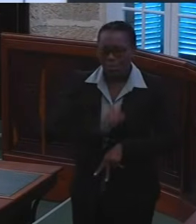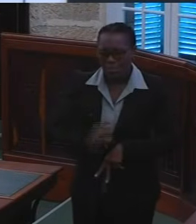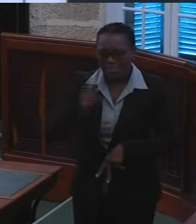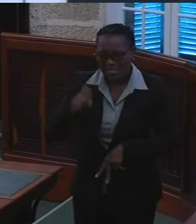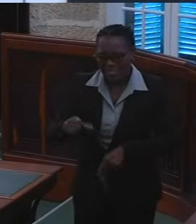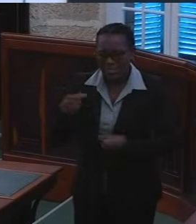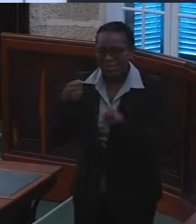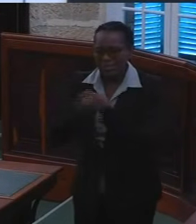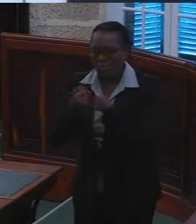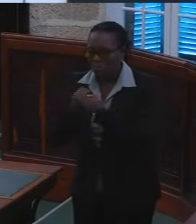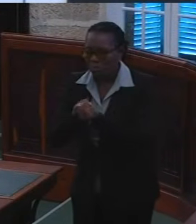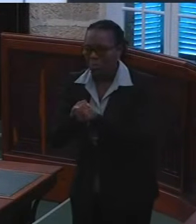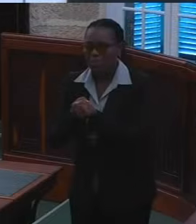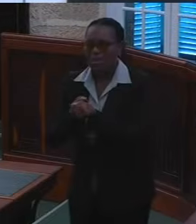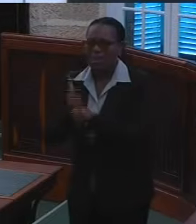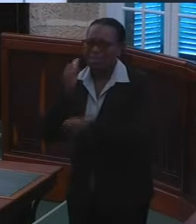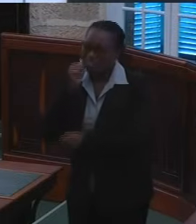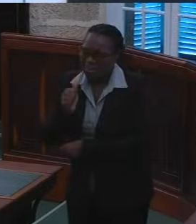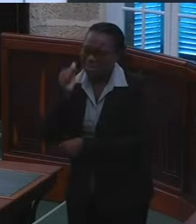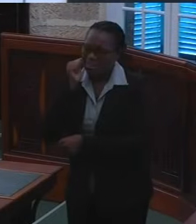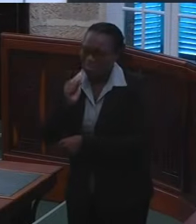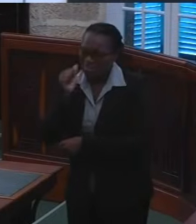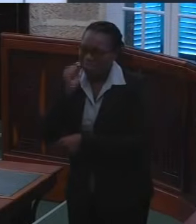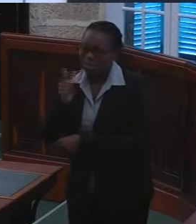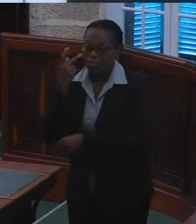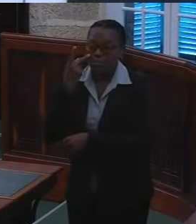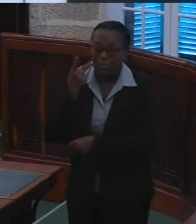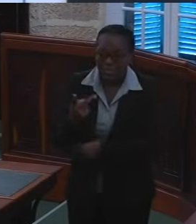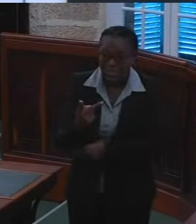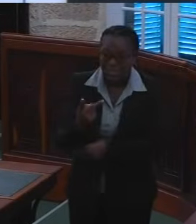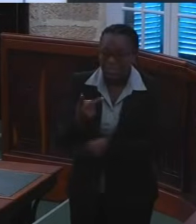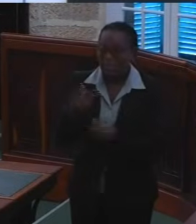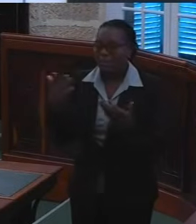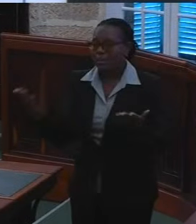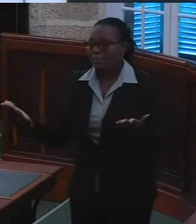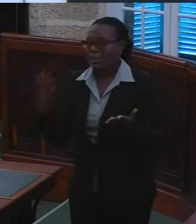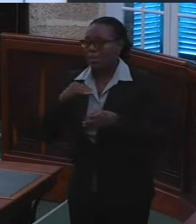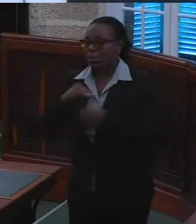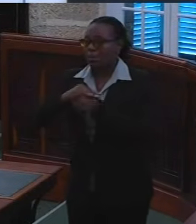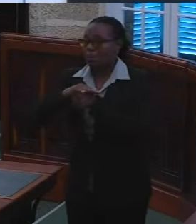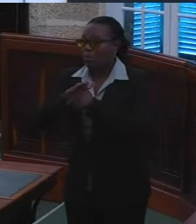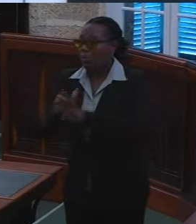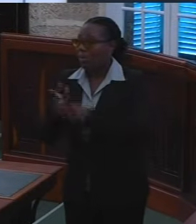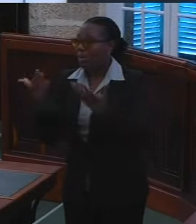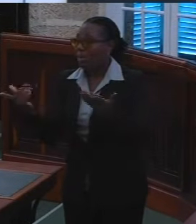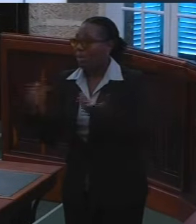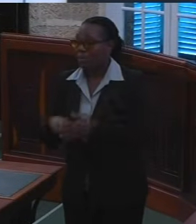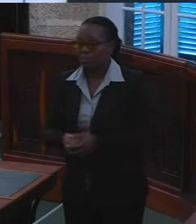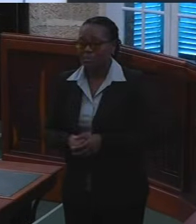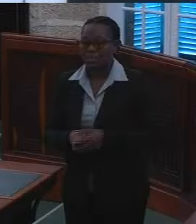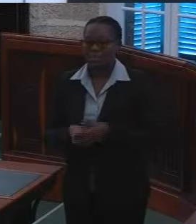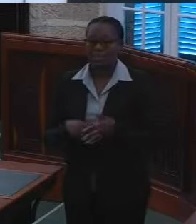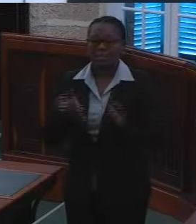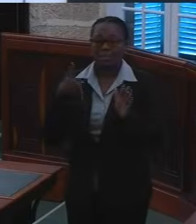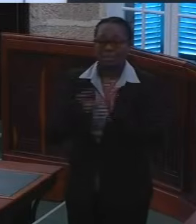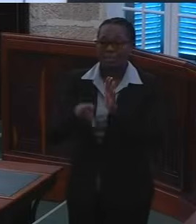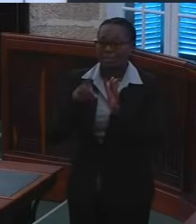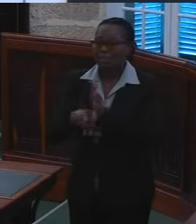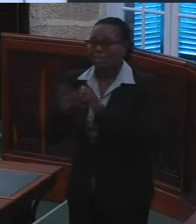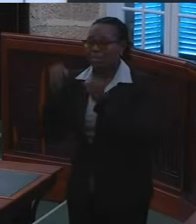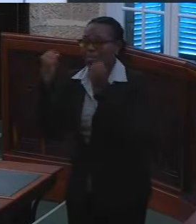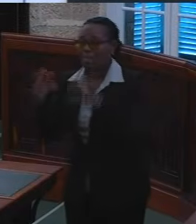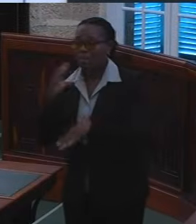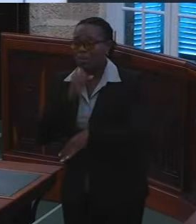it every day. In fact, COVID almost became an older person's exterminator. or